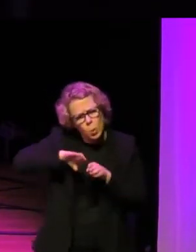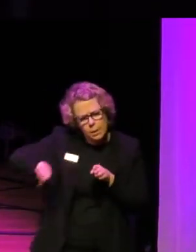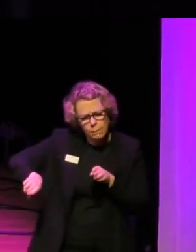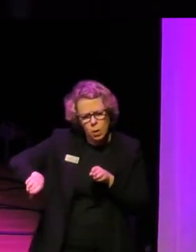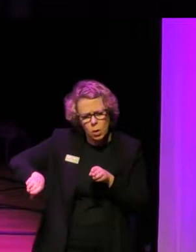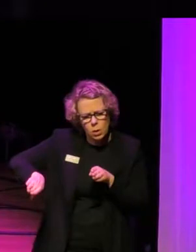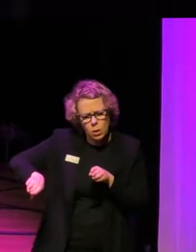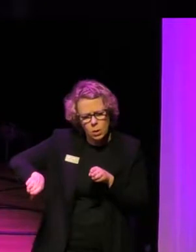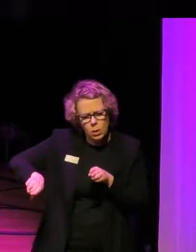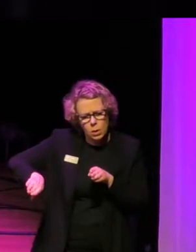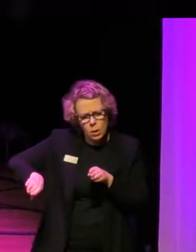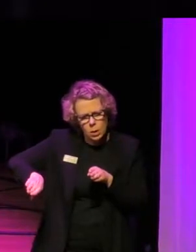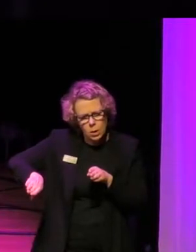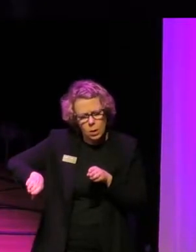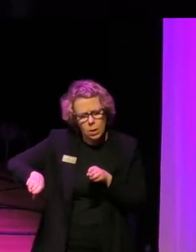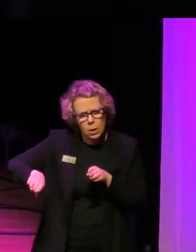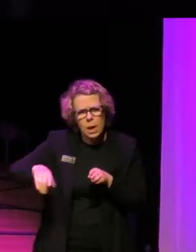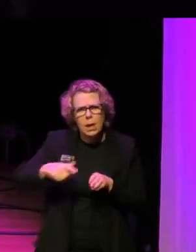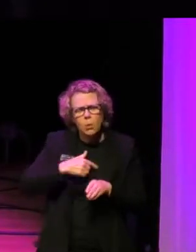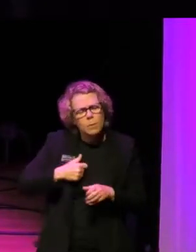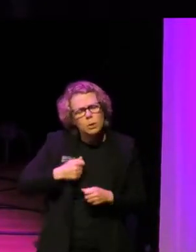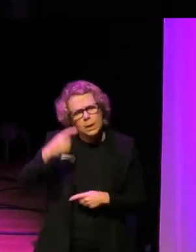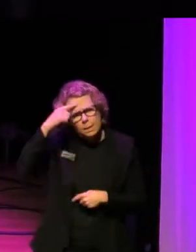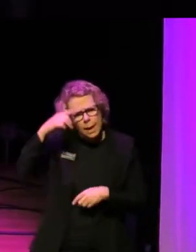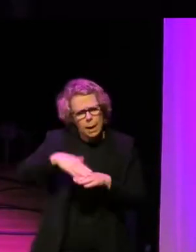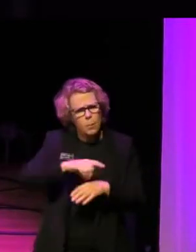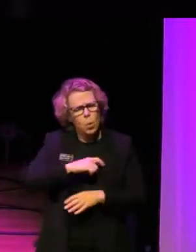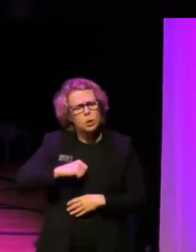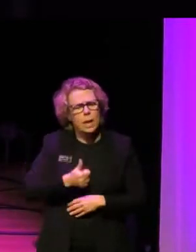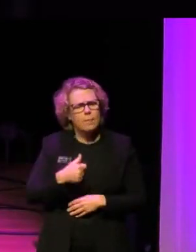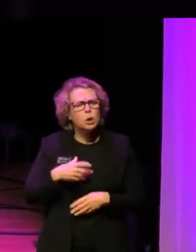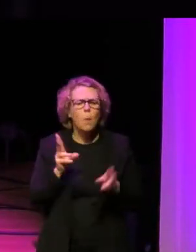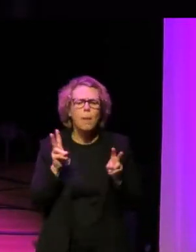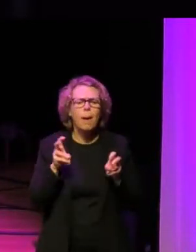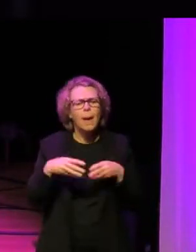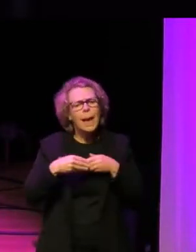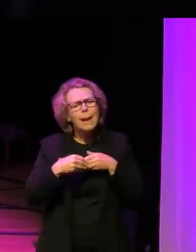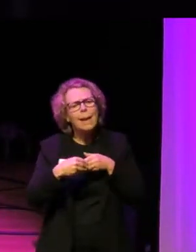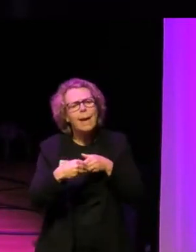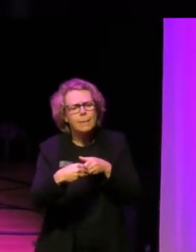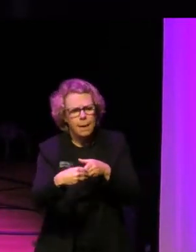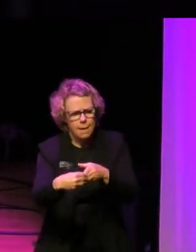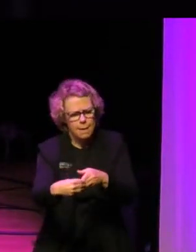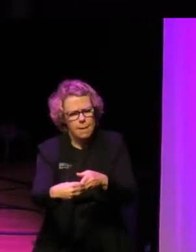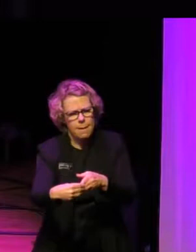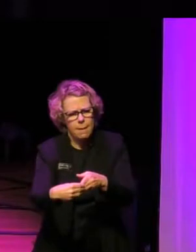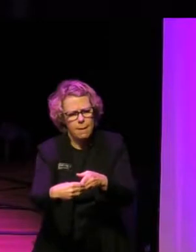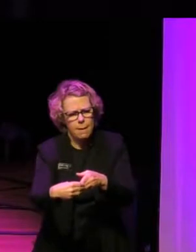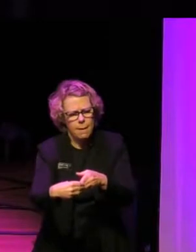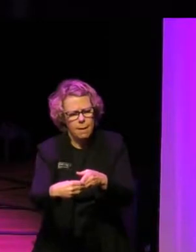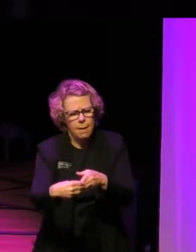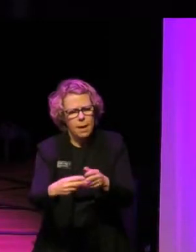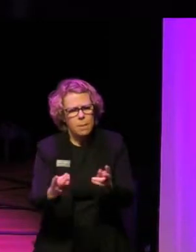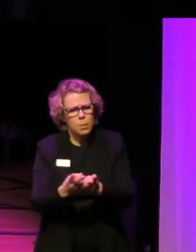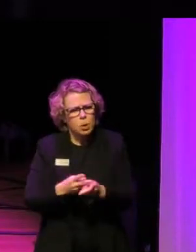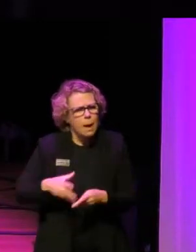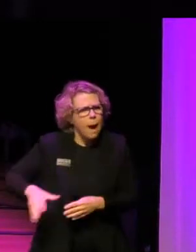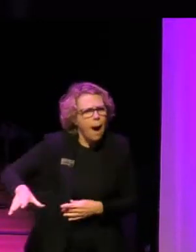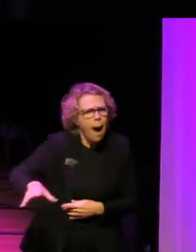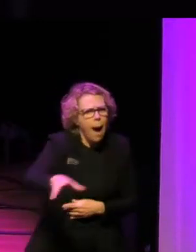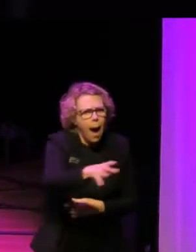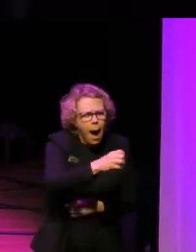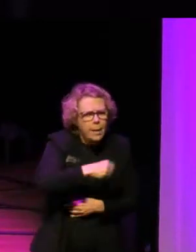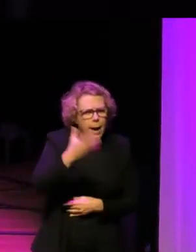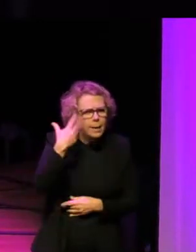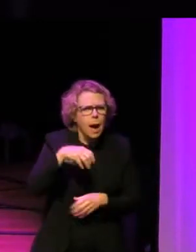say we need everyone to consider themselves to be a leader. In other words, a person who influences